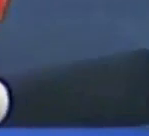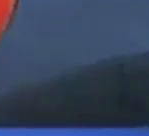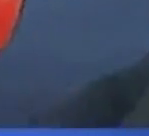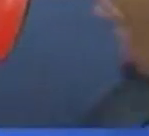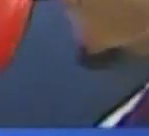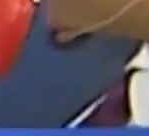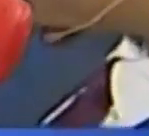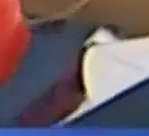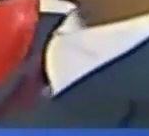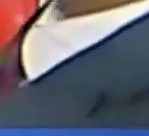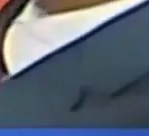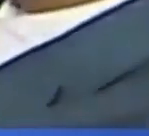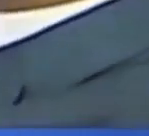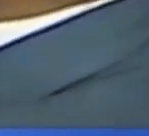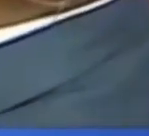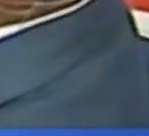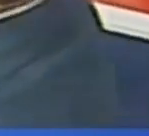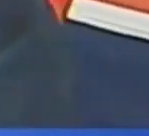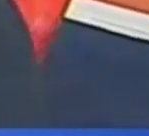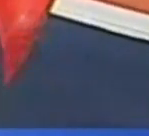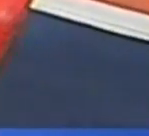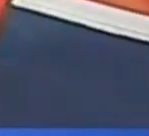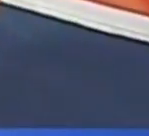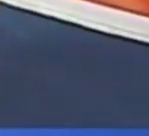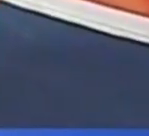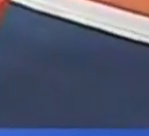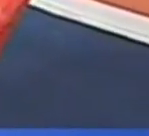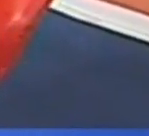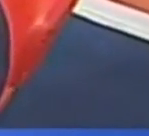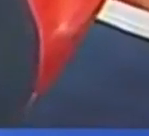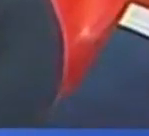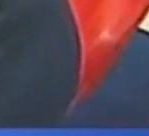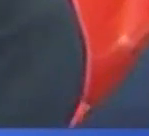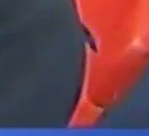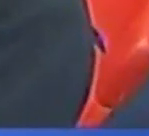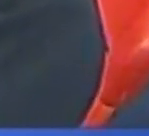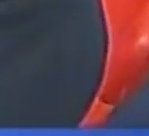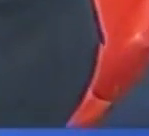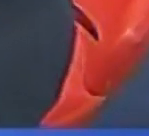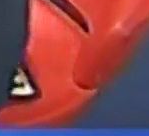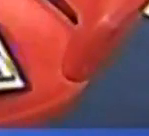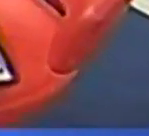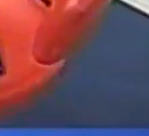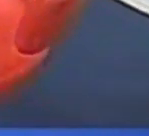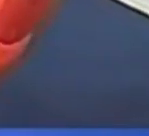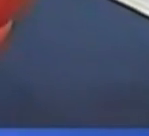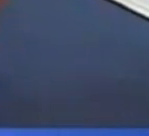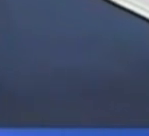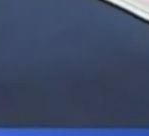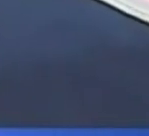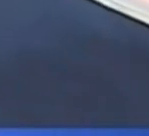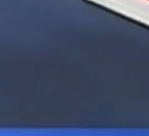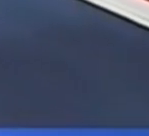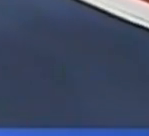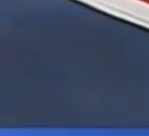So in terms of the challenges for any young upcoming artist who really wants to, you know, perhaps put one leg into the